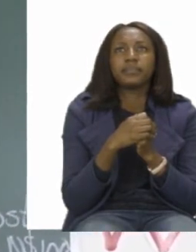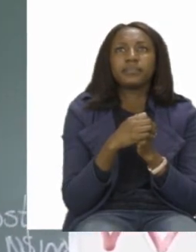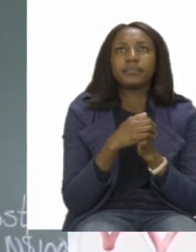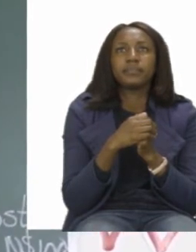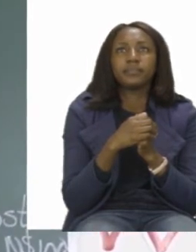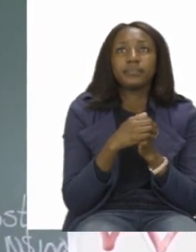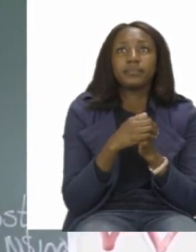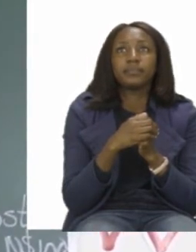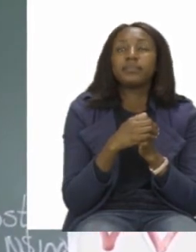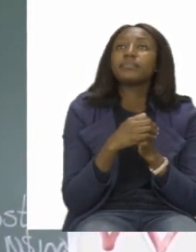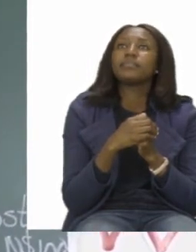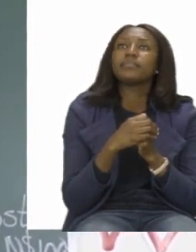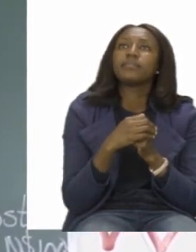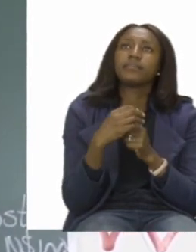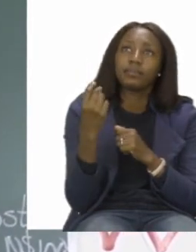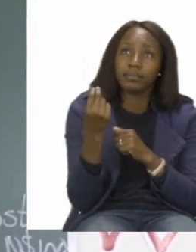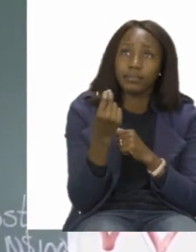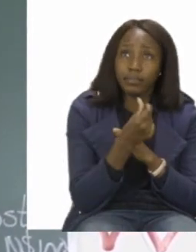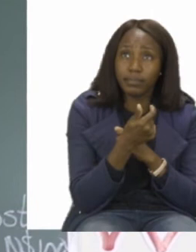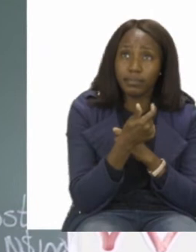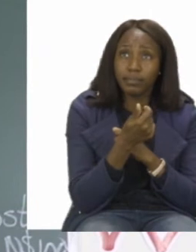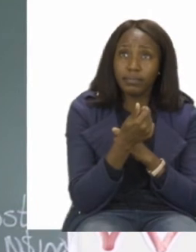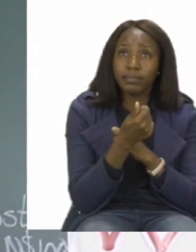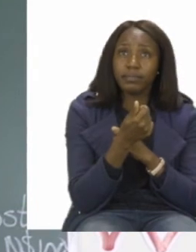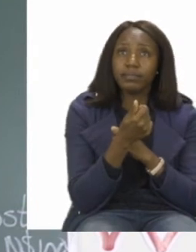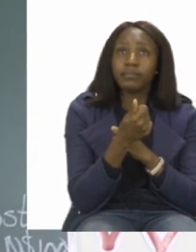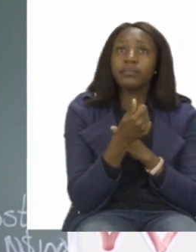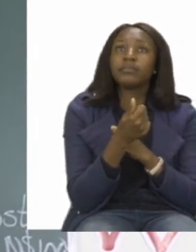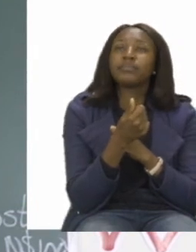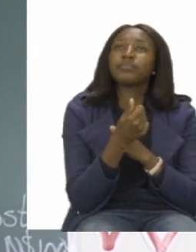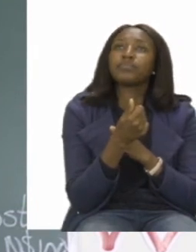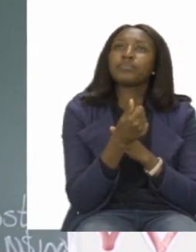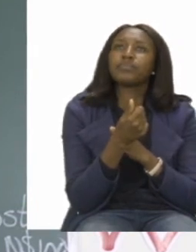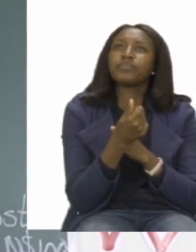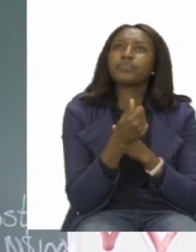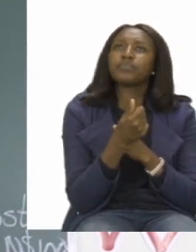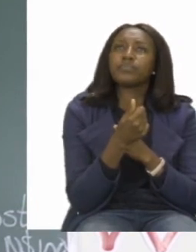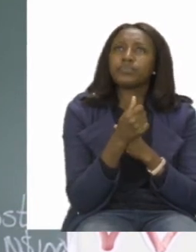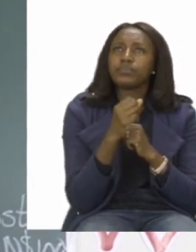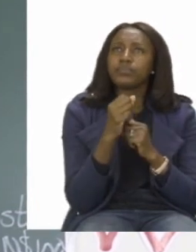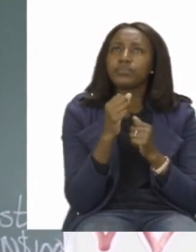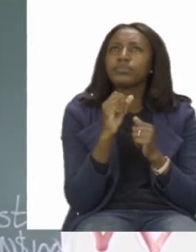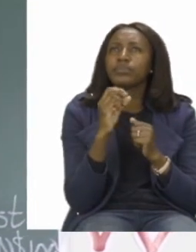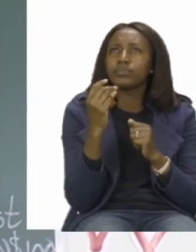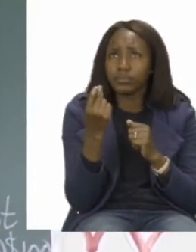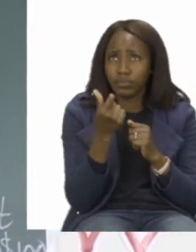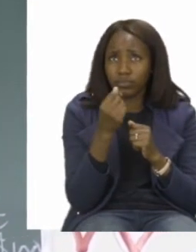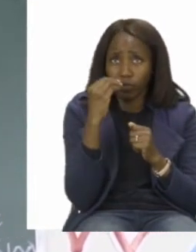of pies cost $61 and she paid with a